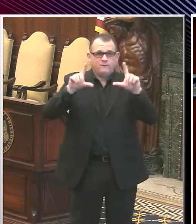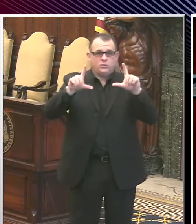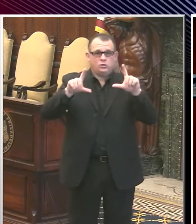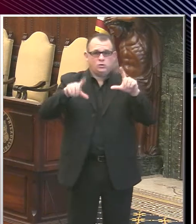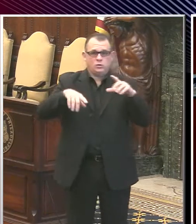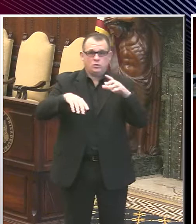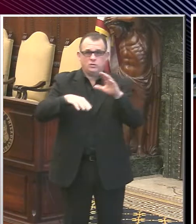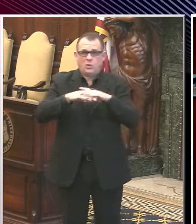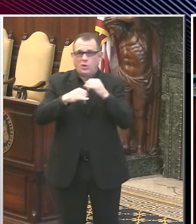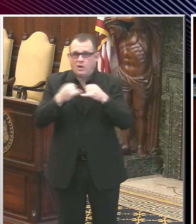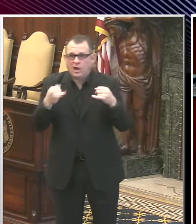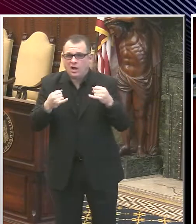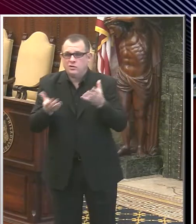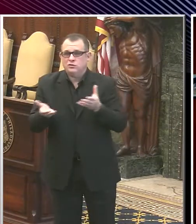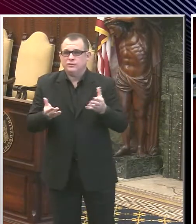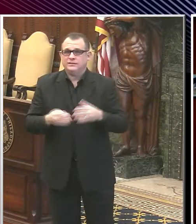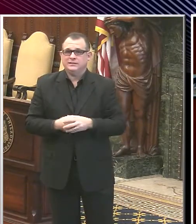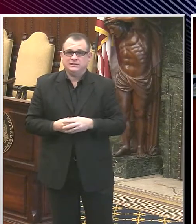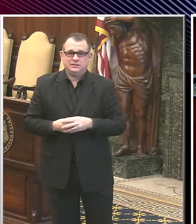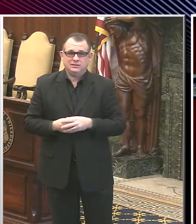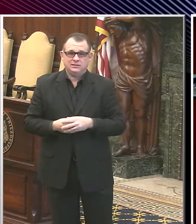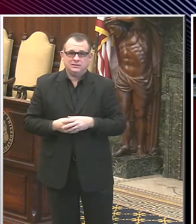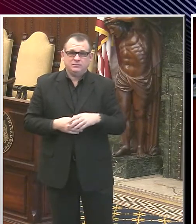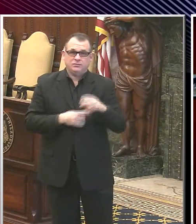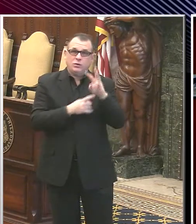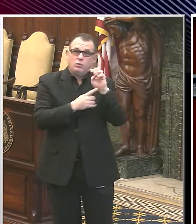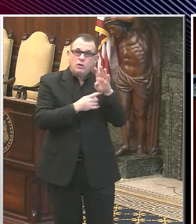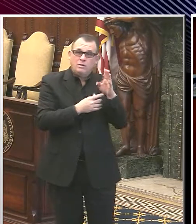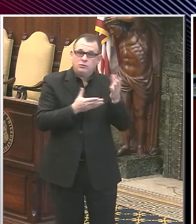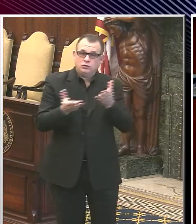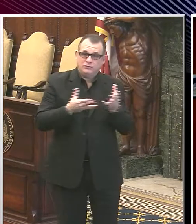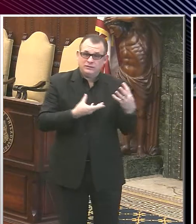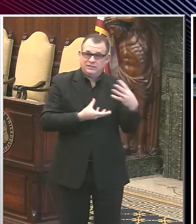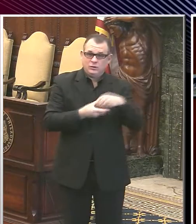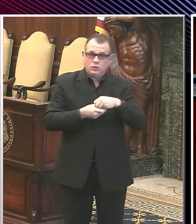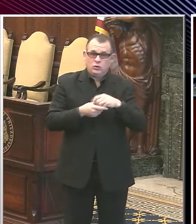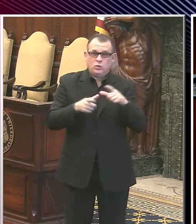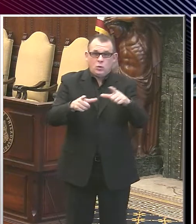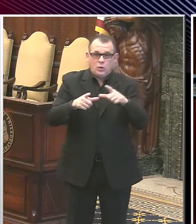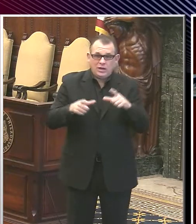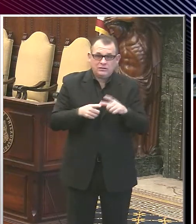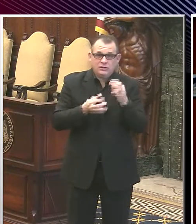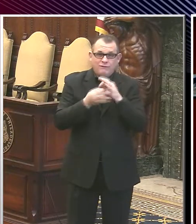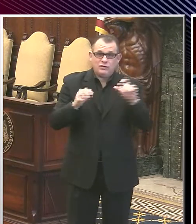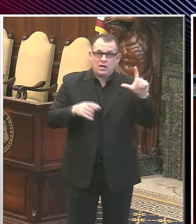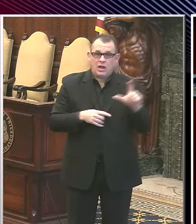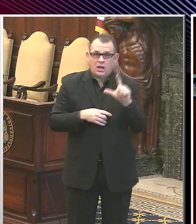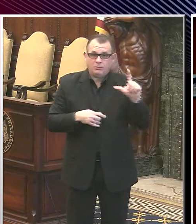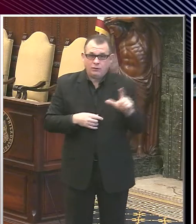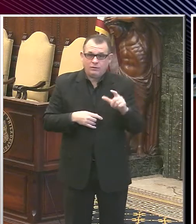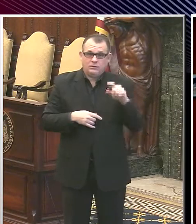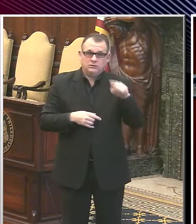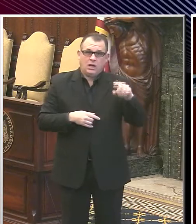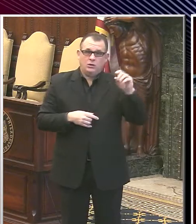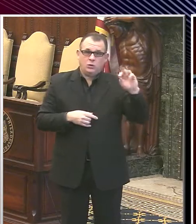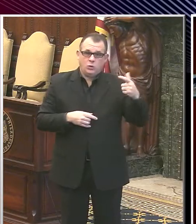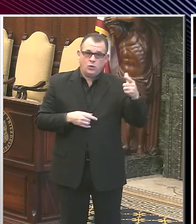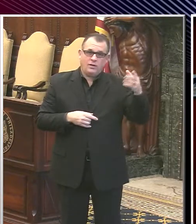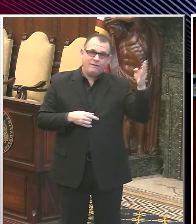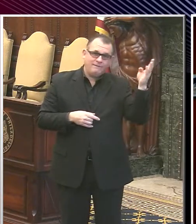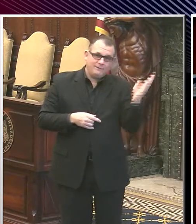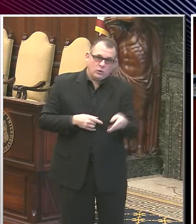and digital resources. You can find what services are available at each location at